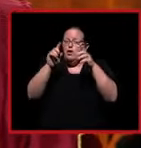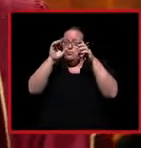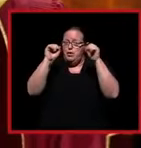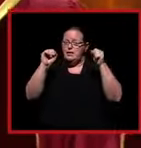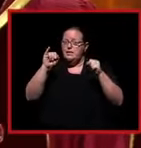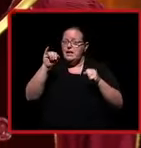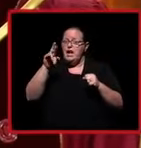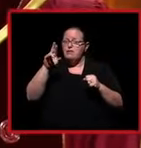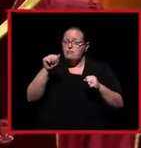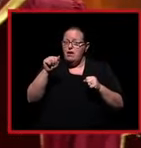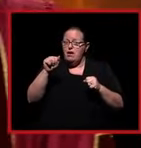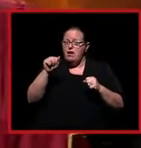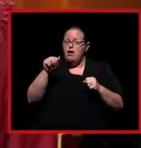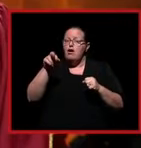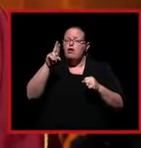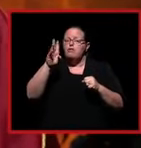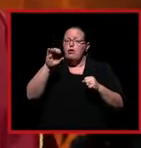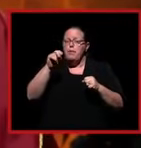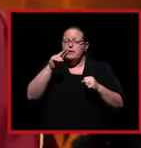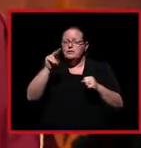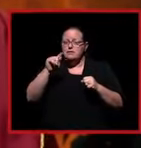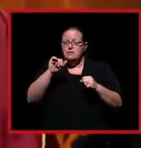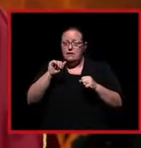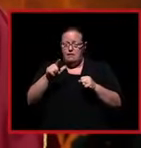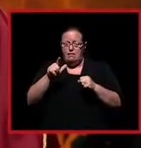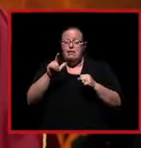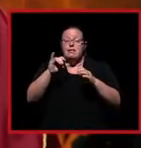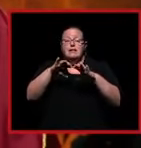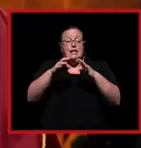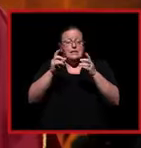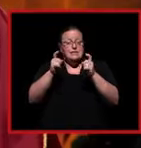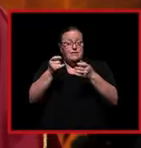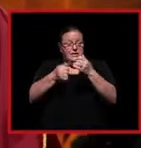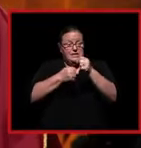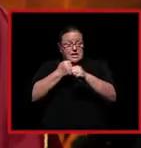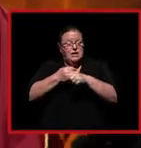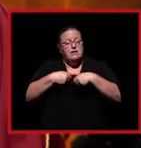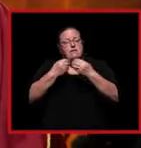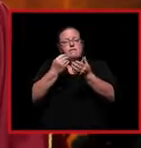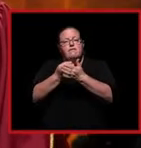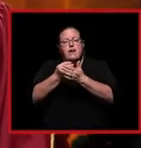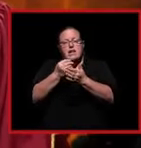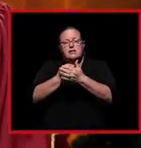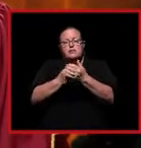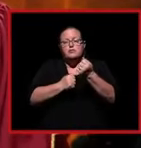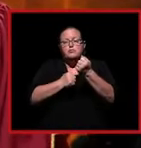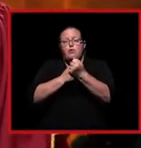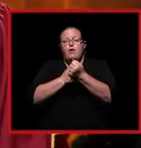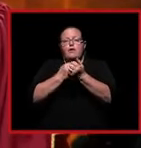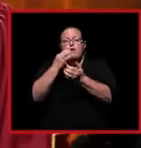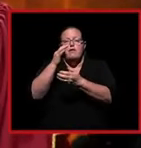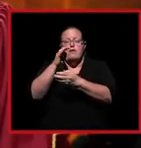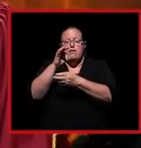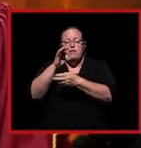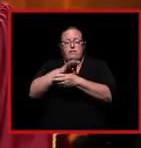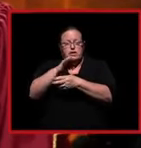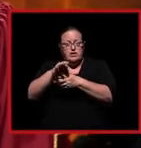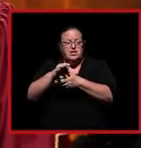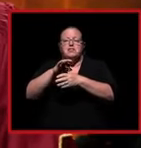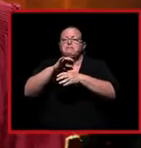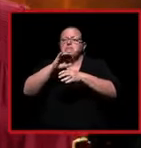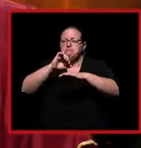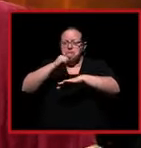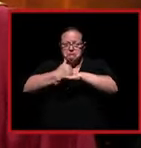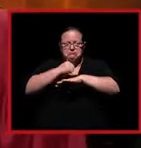Rubenzahl. The class gift this year will contribute funds to support the furnishing for the new Wi-Fi lounge being built